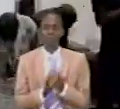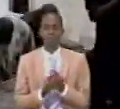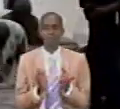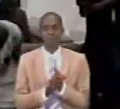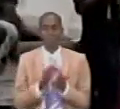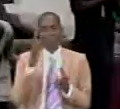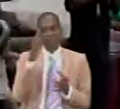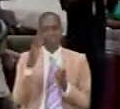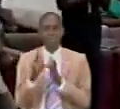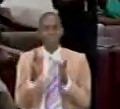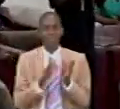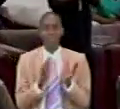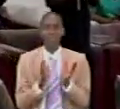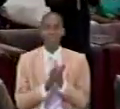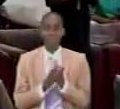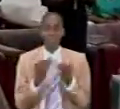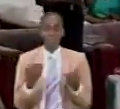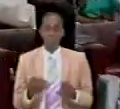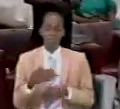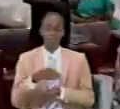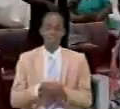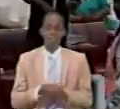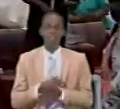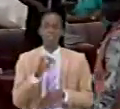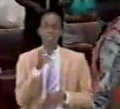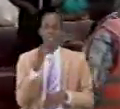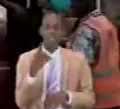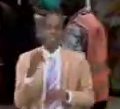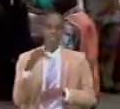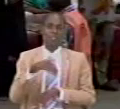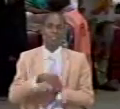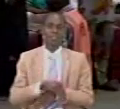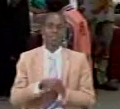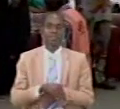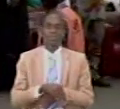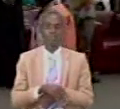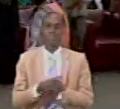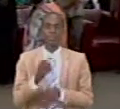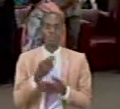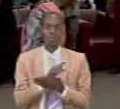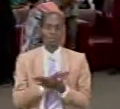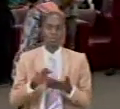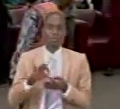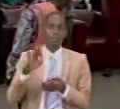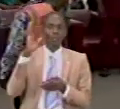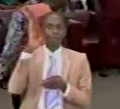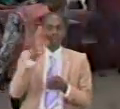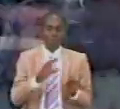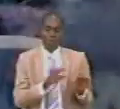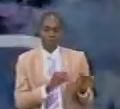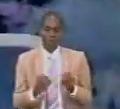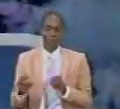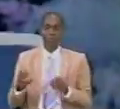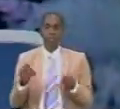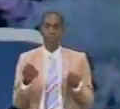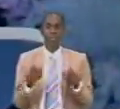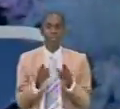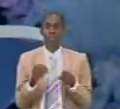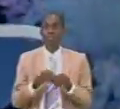tonight is tonight the Holy Ghost will move like a dynamite